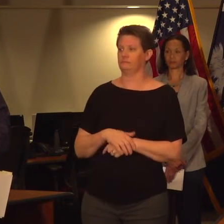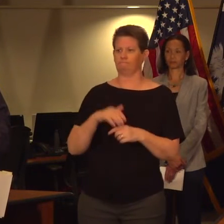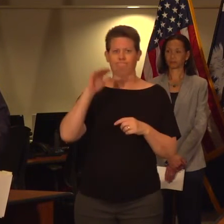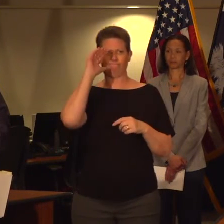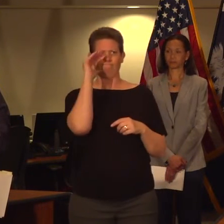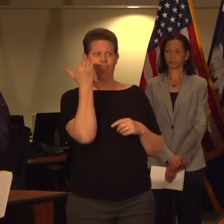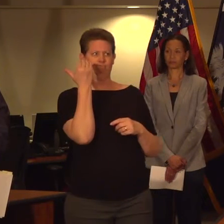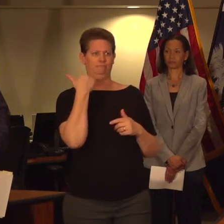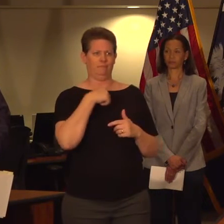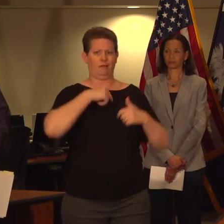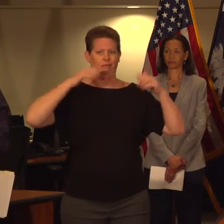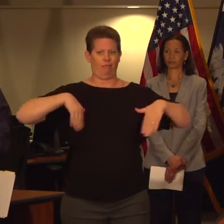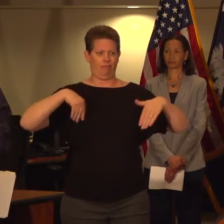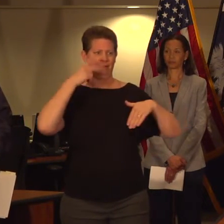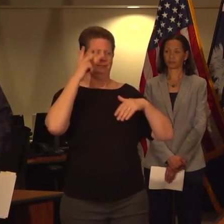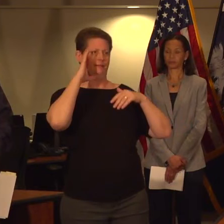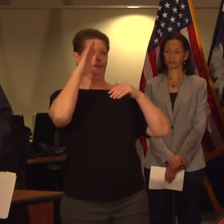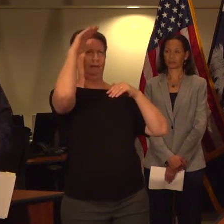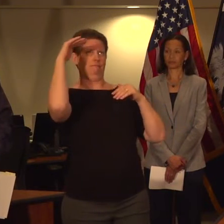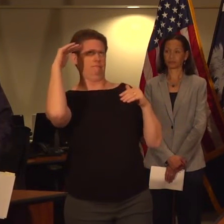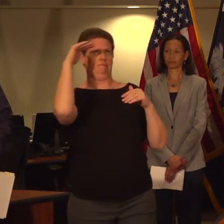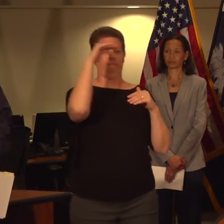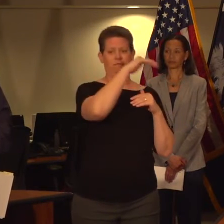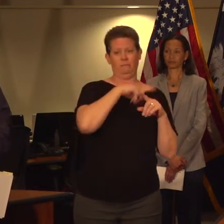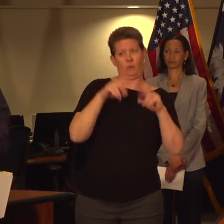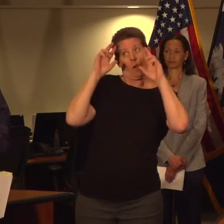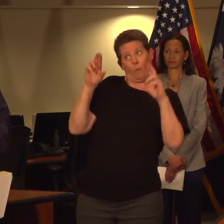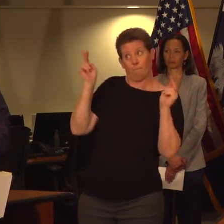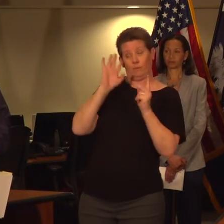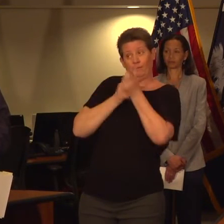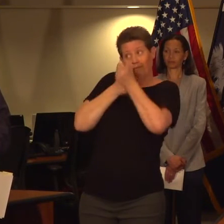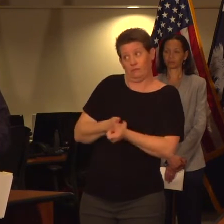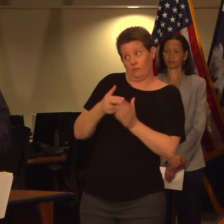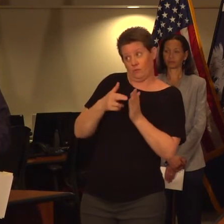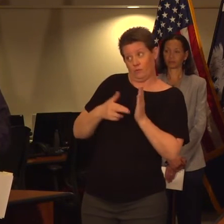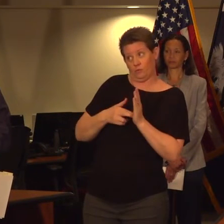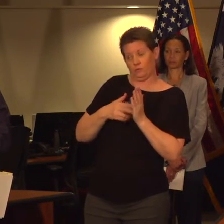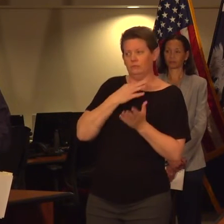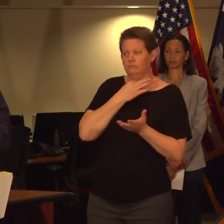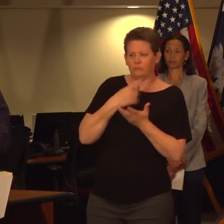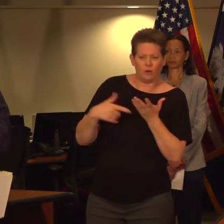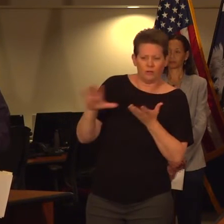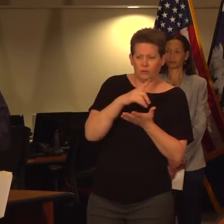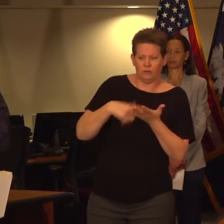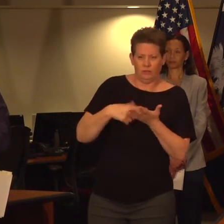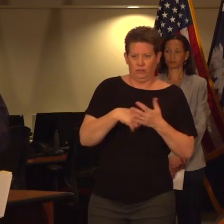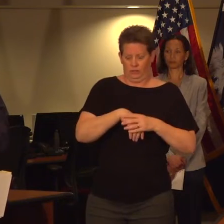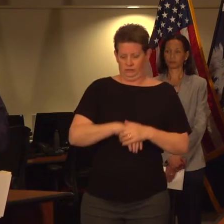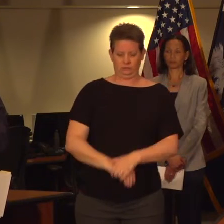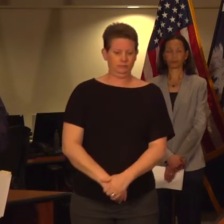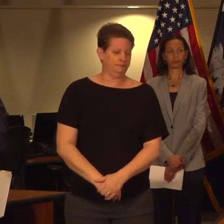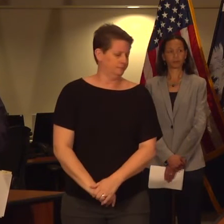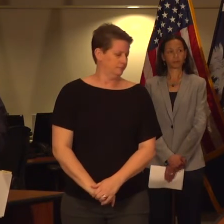not seeing the leveling off that we need, and so you're just hoping that people will do the appropriate thing. Yes, so just want to know what conversations you have behind closed doors.